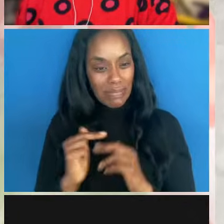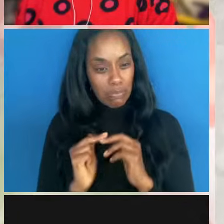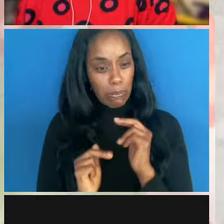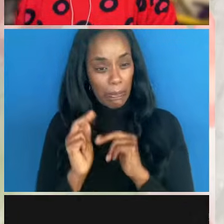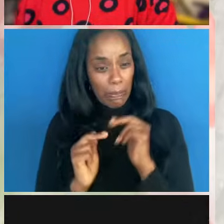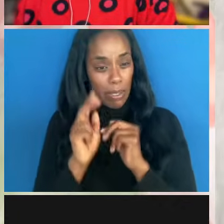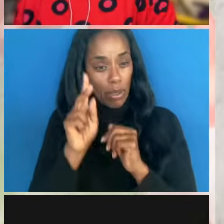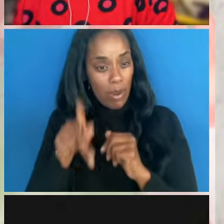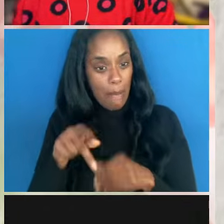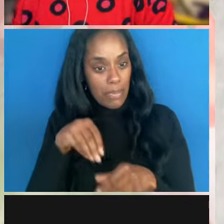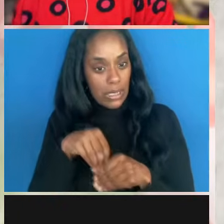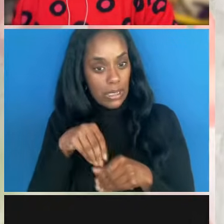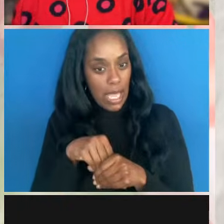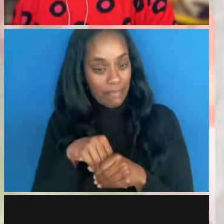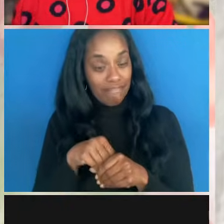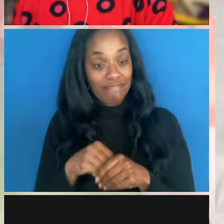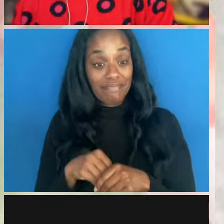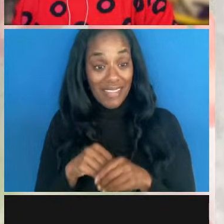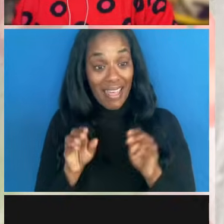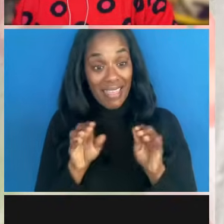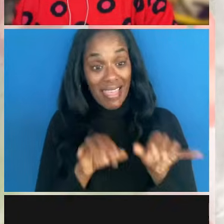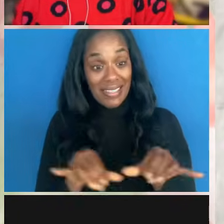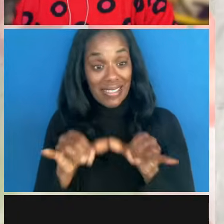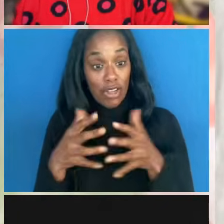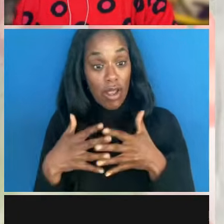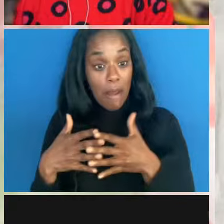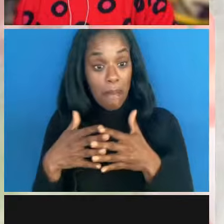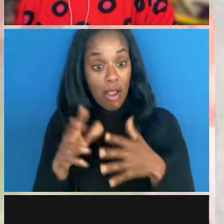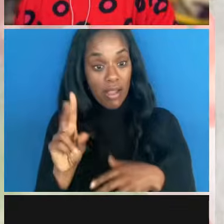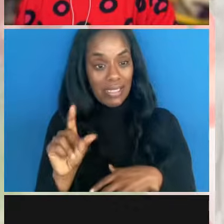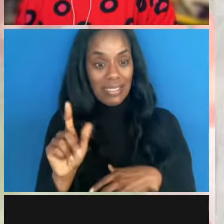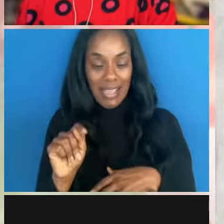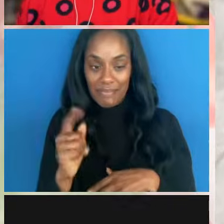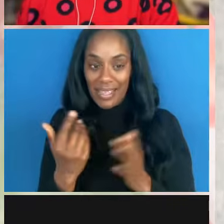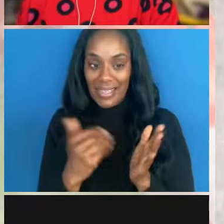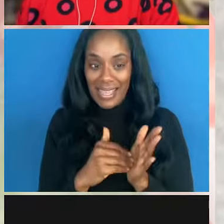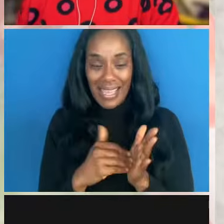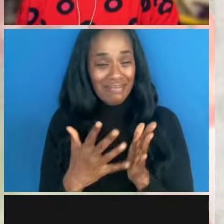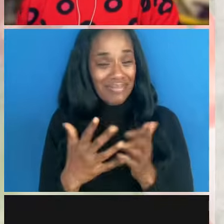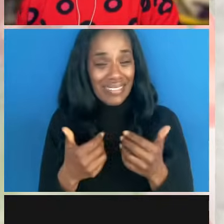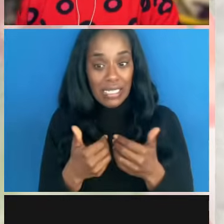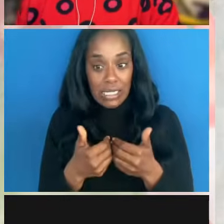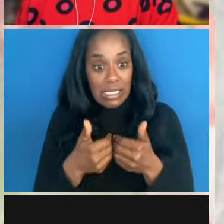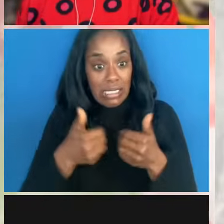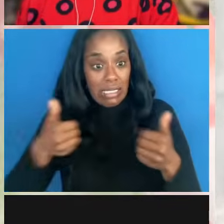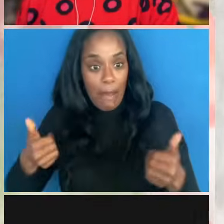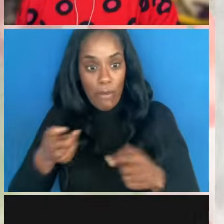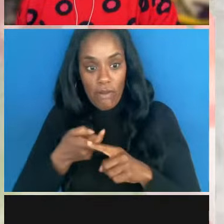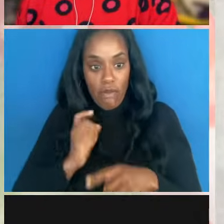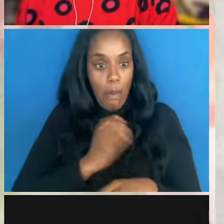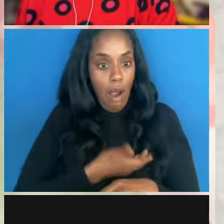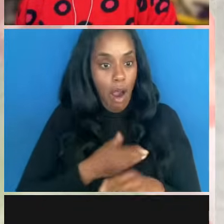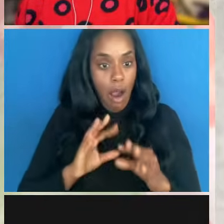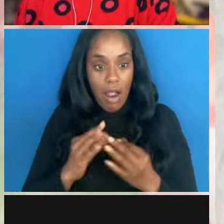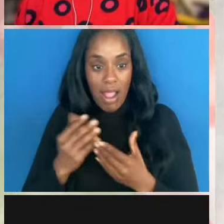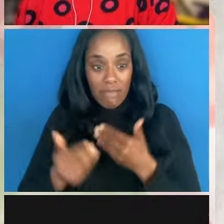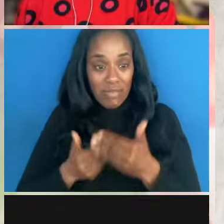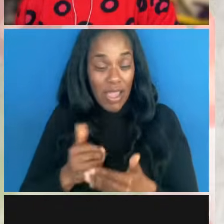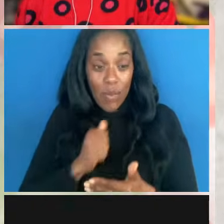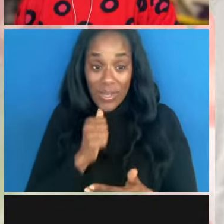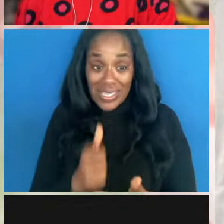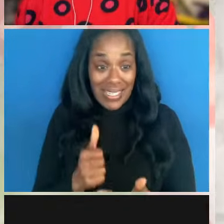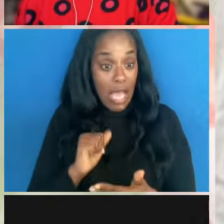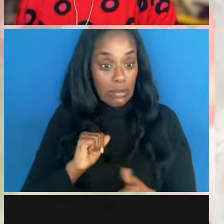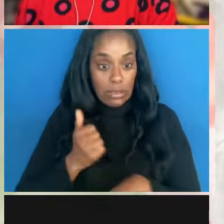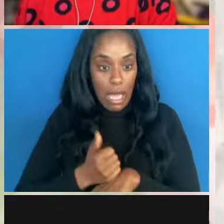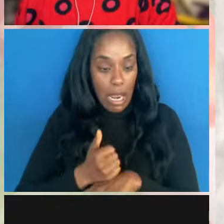So the standard American diet, as we've said, is a departure from our heritage. It was not designed for our thriving. It was